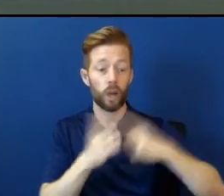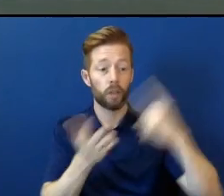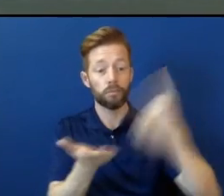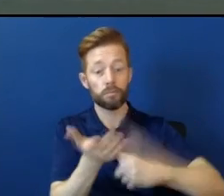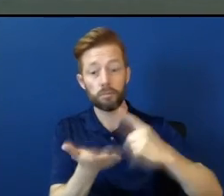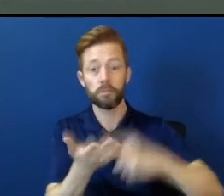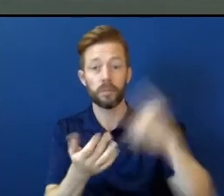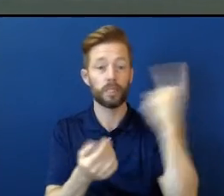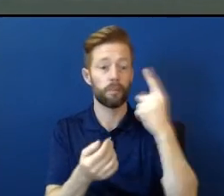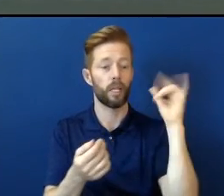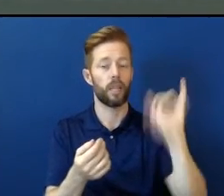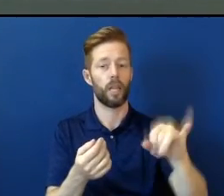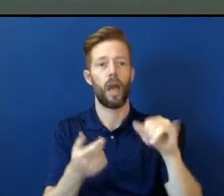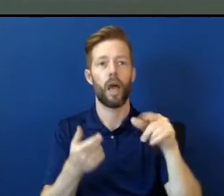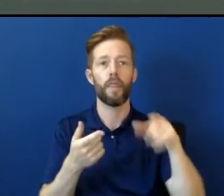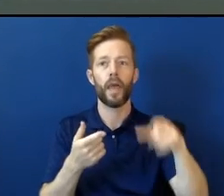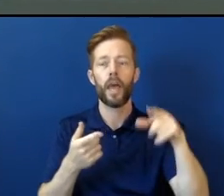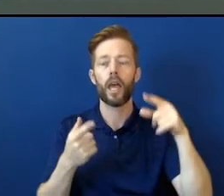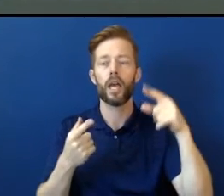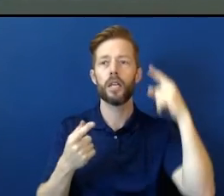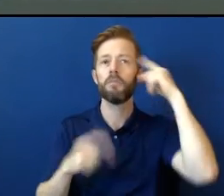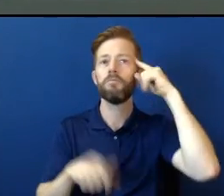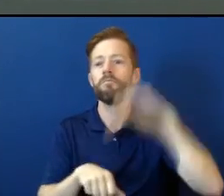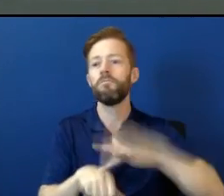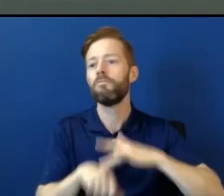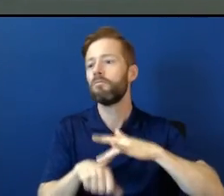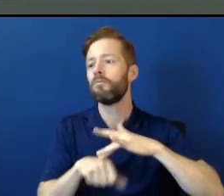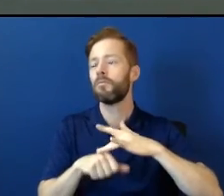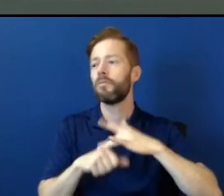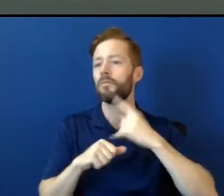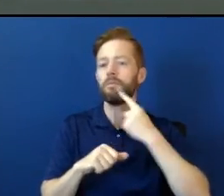about something that's weighing on their mind